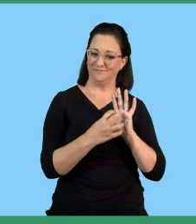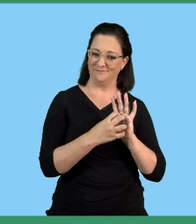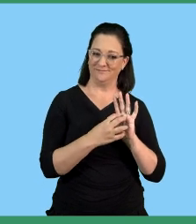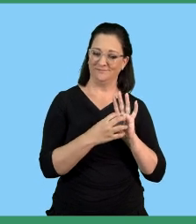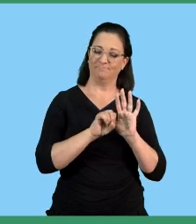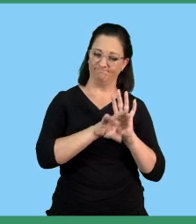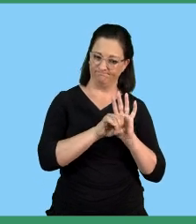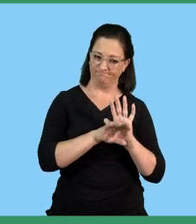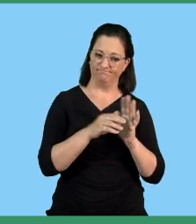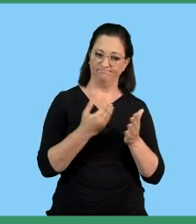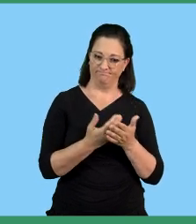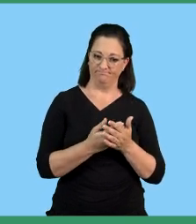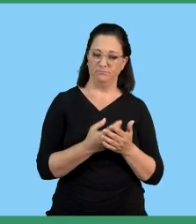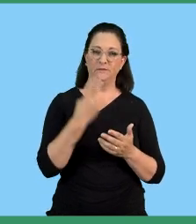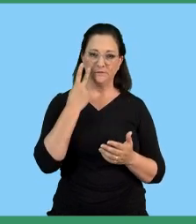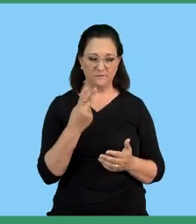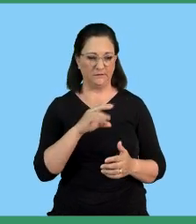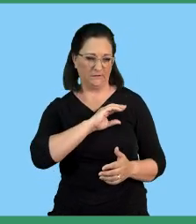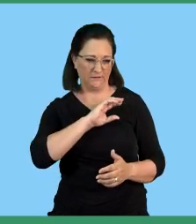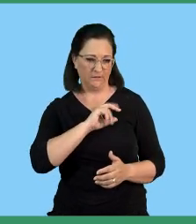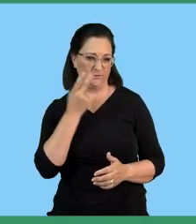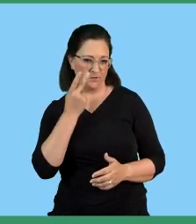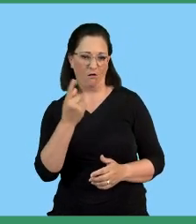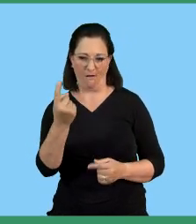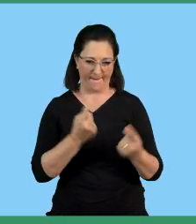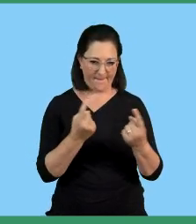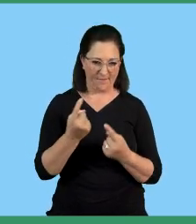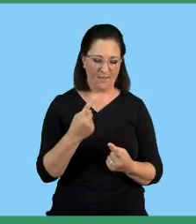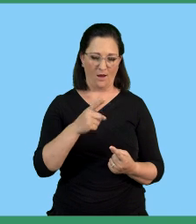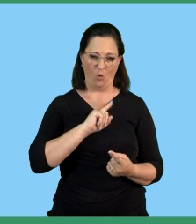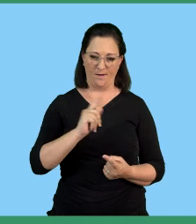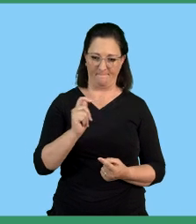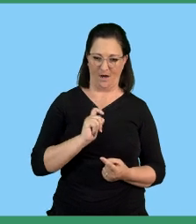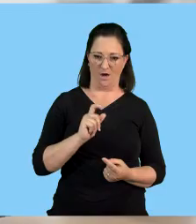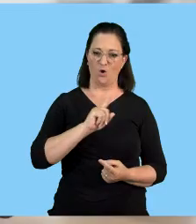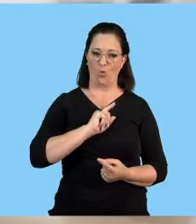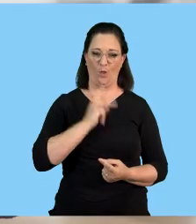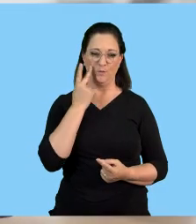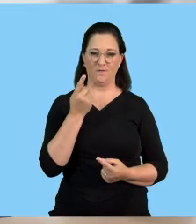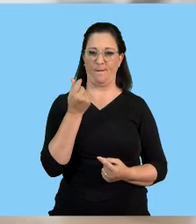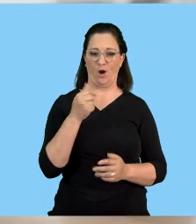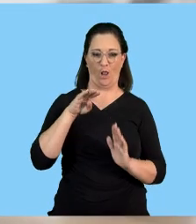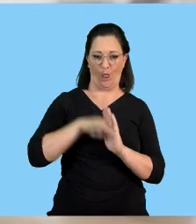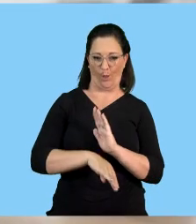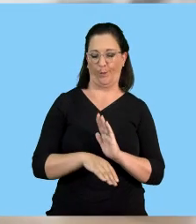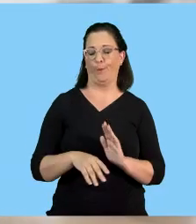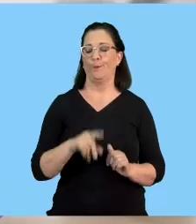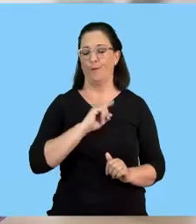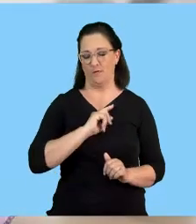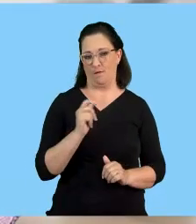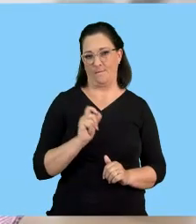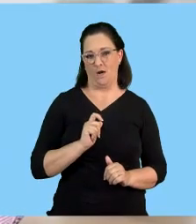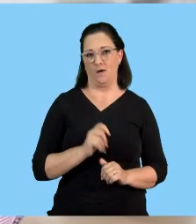advertise our product so that they know, they understand, the customers come to us and buy. Why? Because of the price reduction. The price have gone